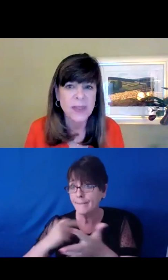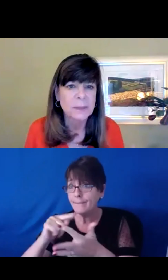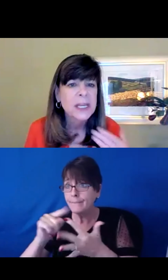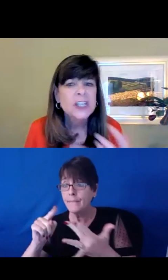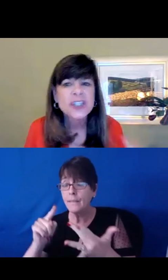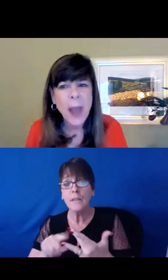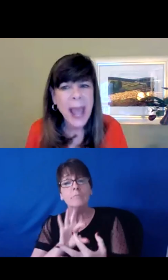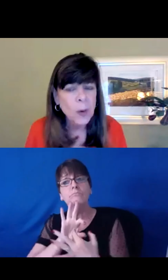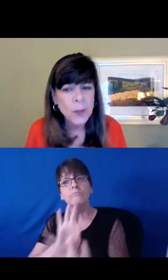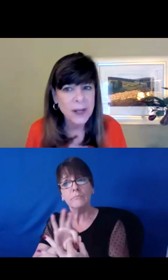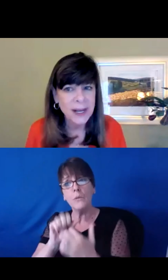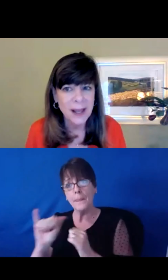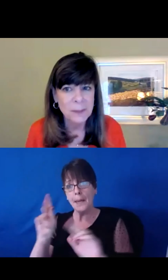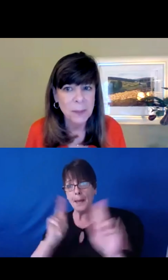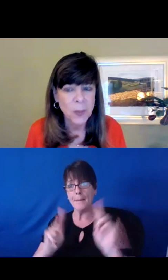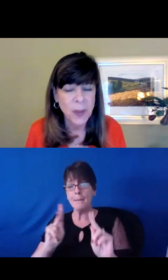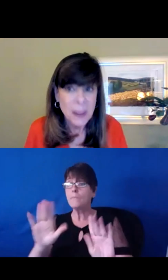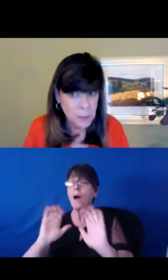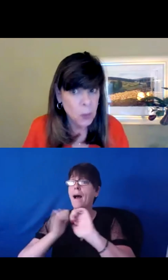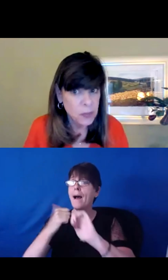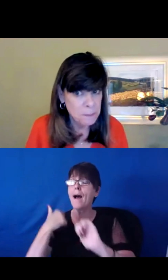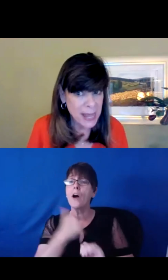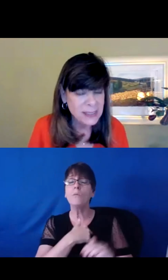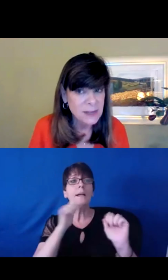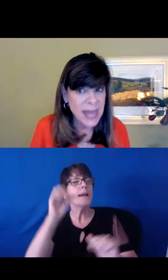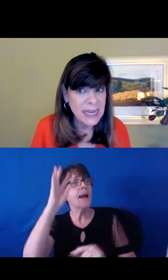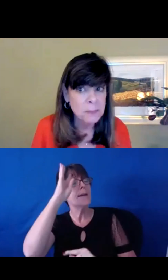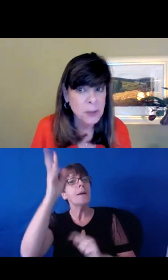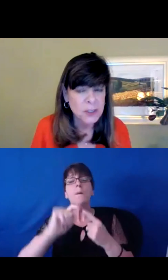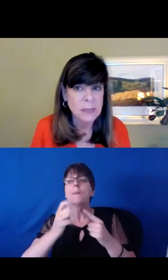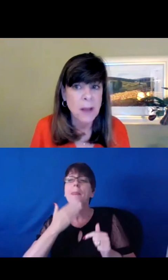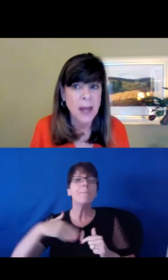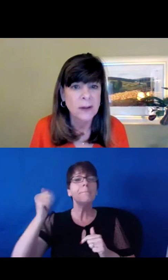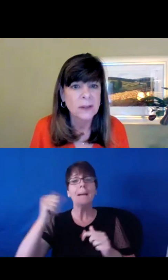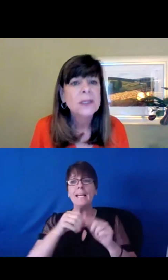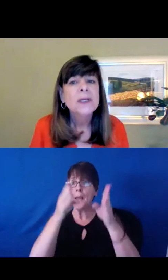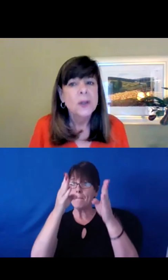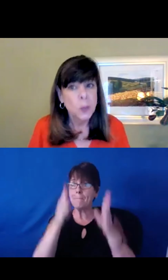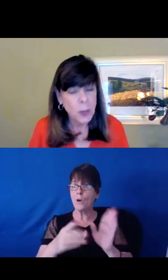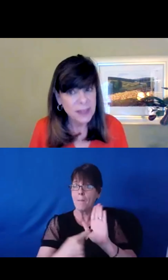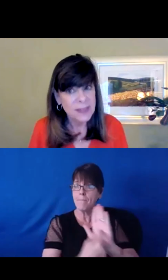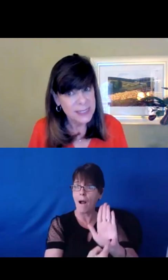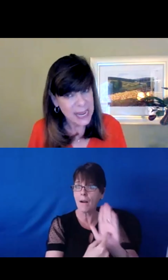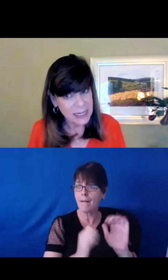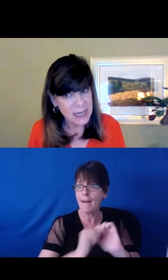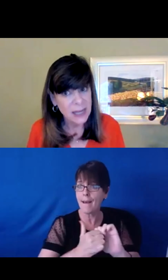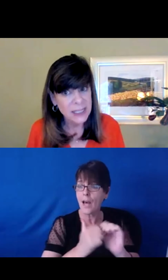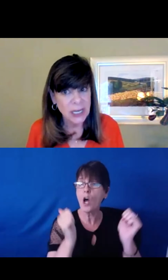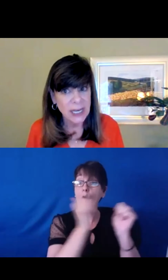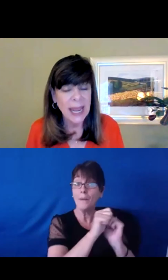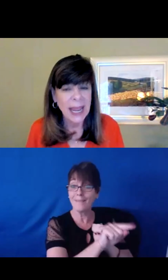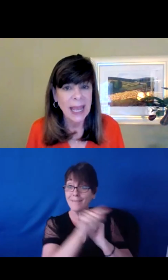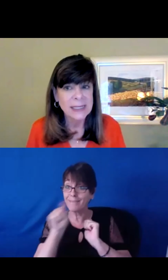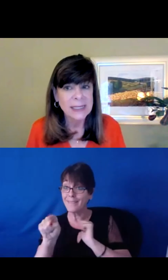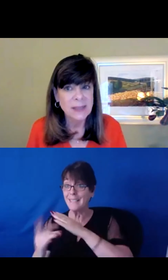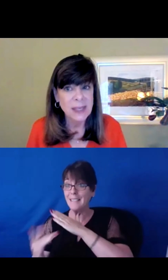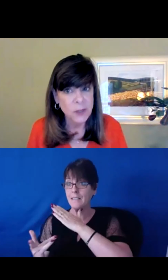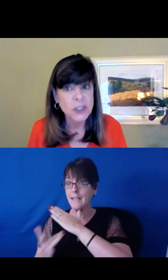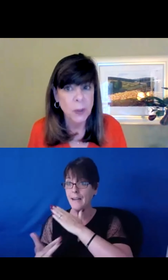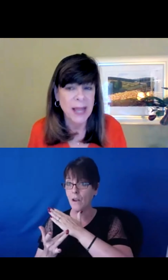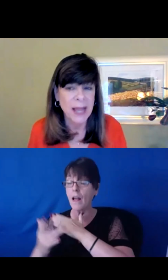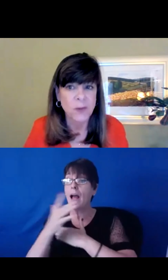connecting with them. So how are we going to come up with both the best of that in-person model with the technology